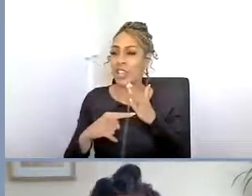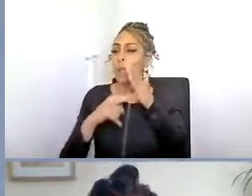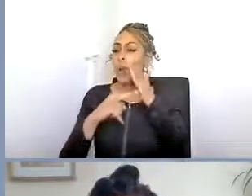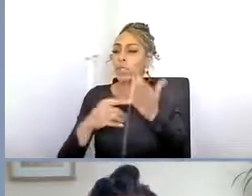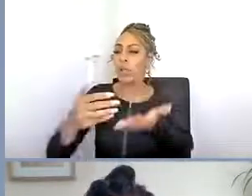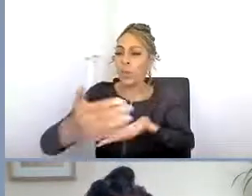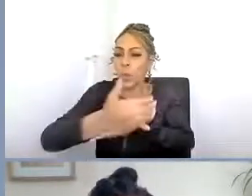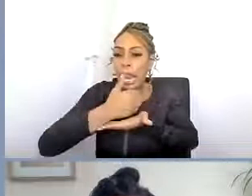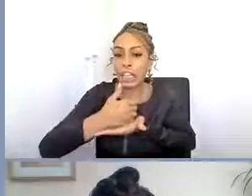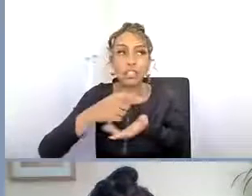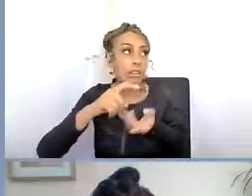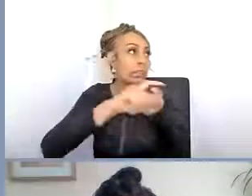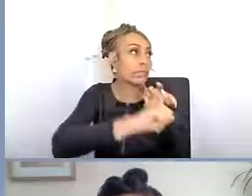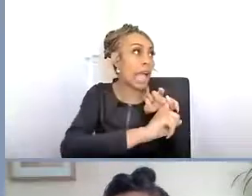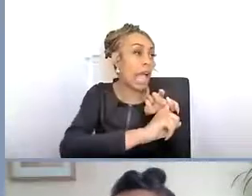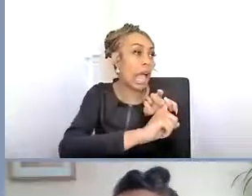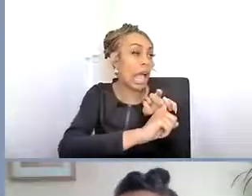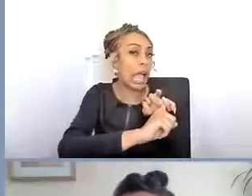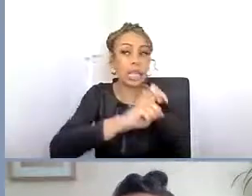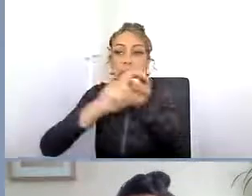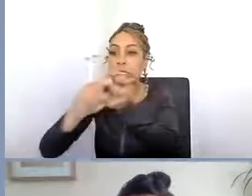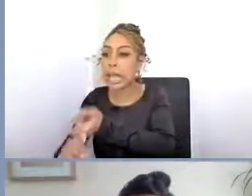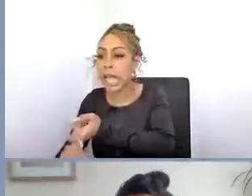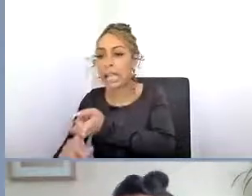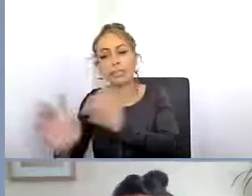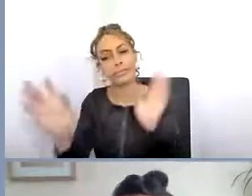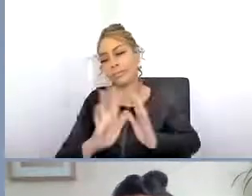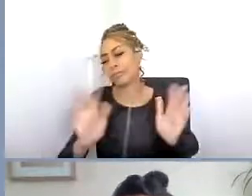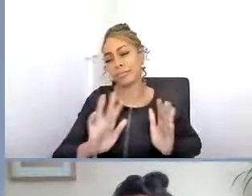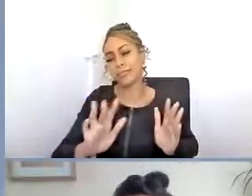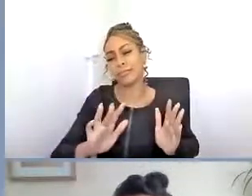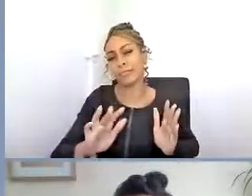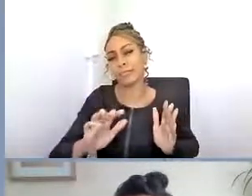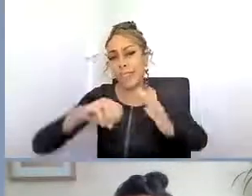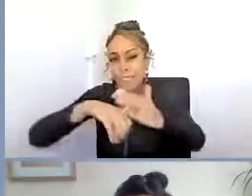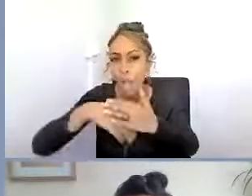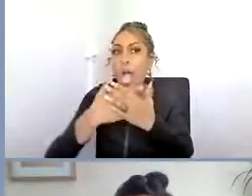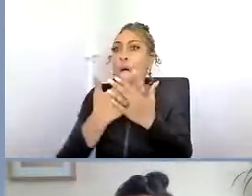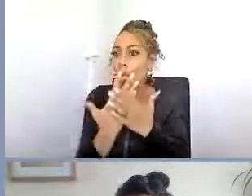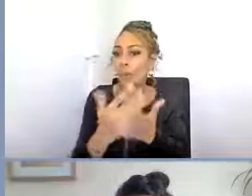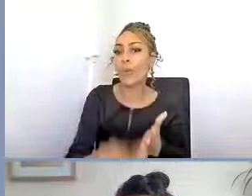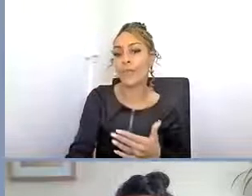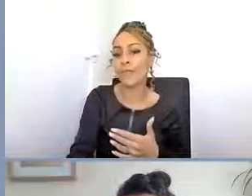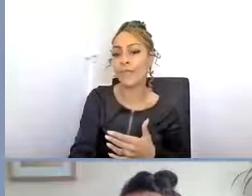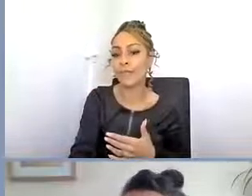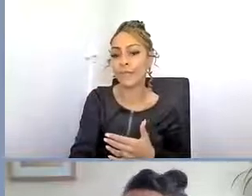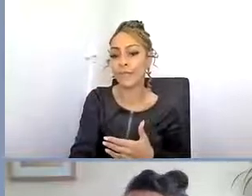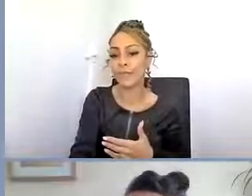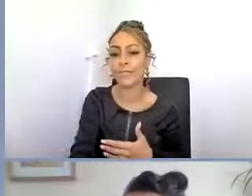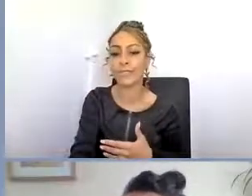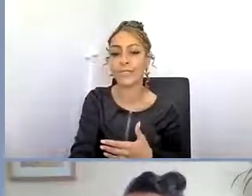not static or fixed, and that it evolves. And I endeavour to make our